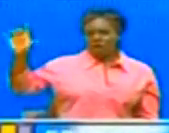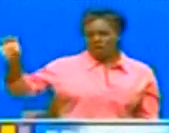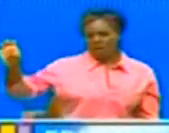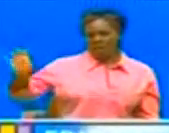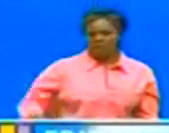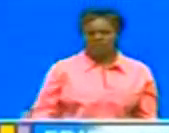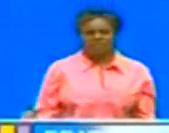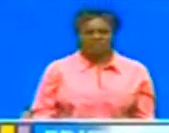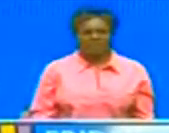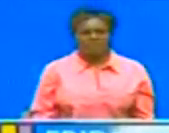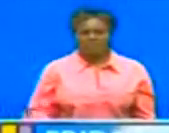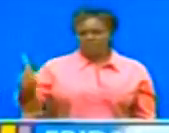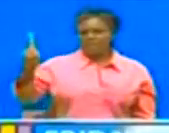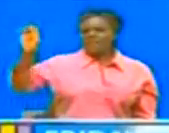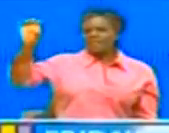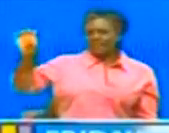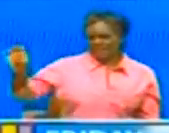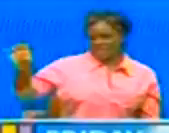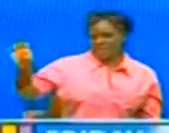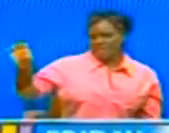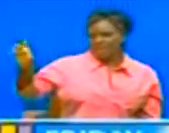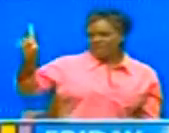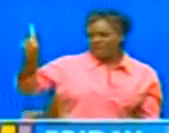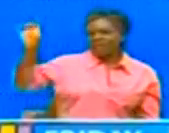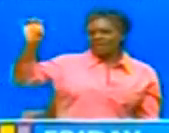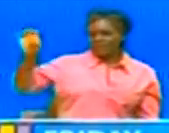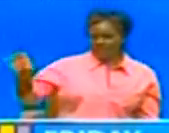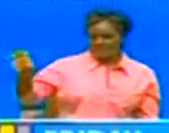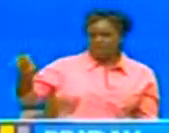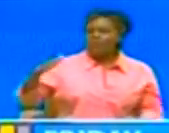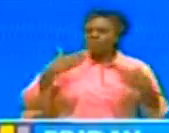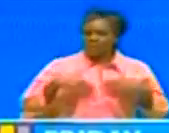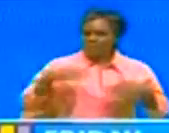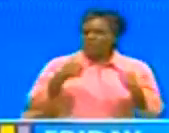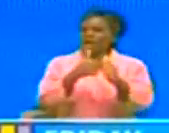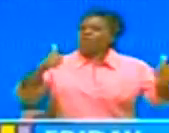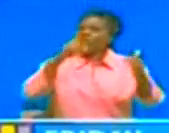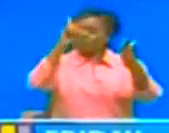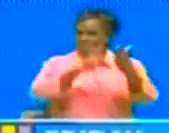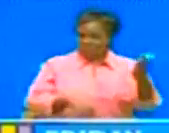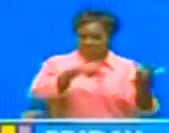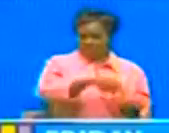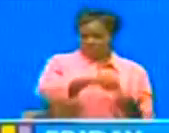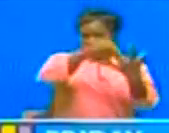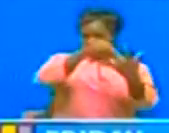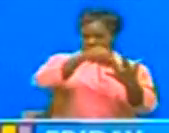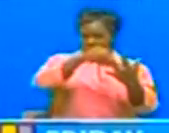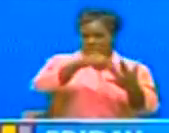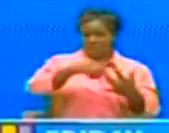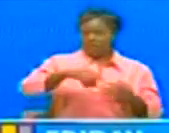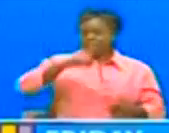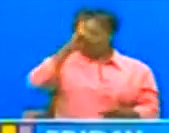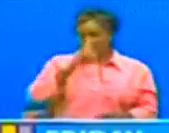Debacle. Mm-hmm. Debacle. Debacle. Debacle. What people should avoid, especially in careers of